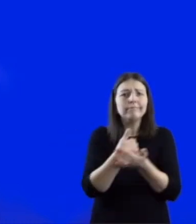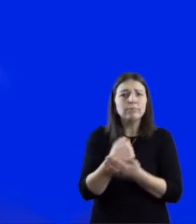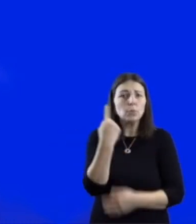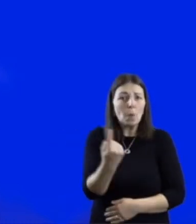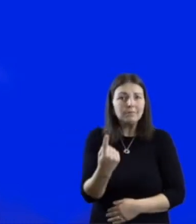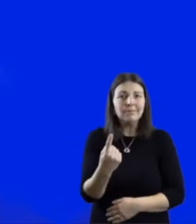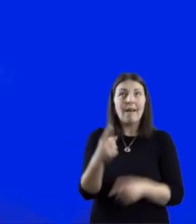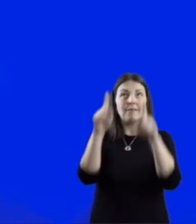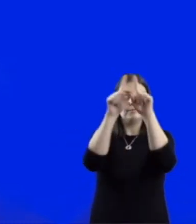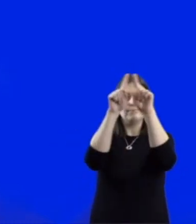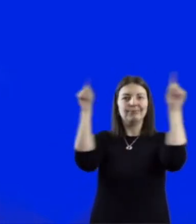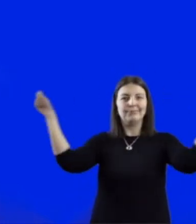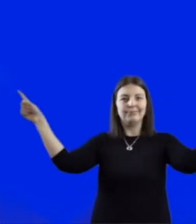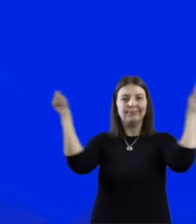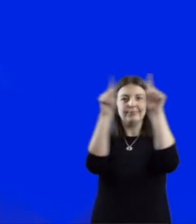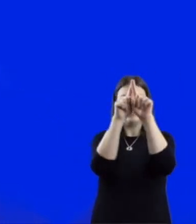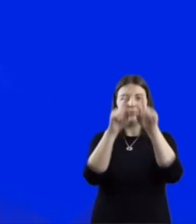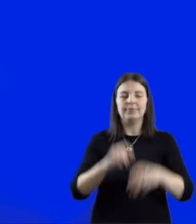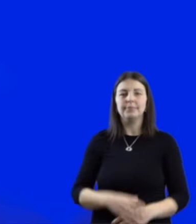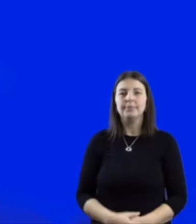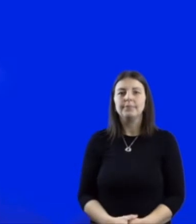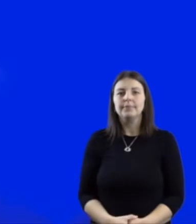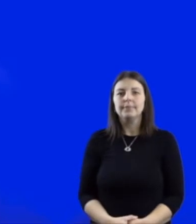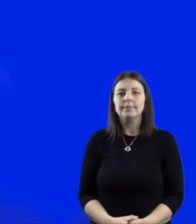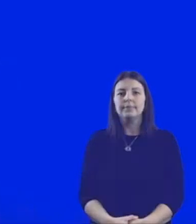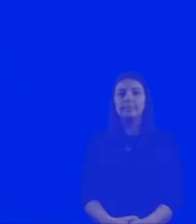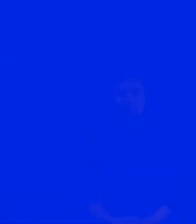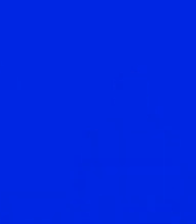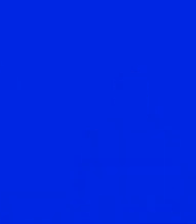Find out how to protect yourself at cyberaware.gov.uk.